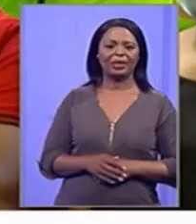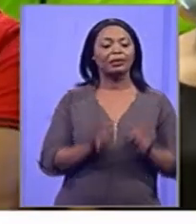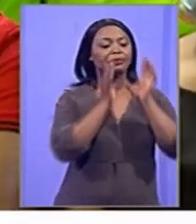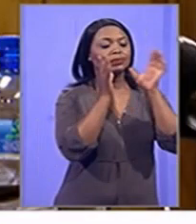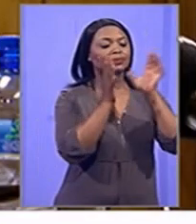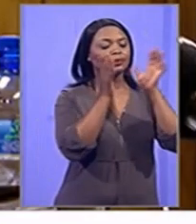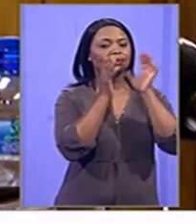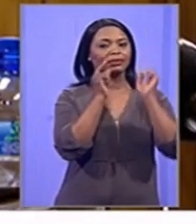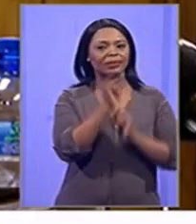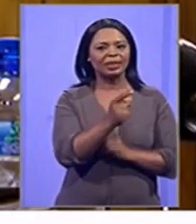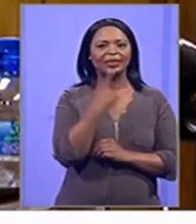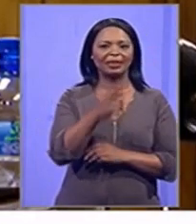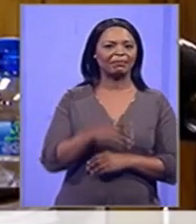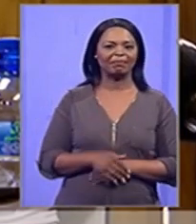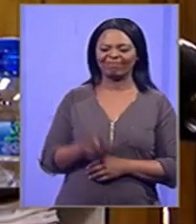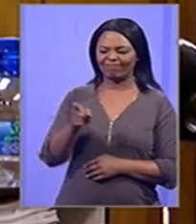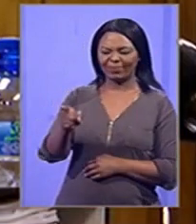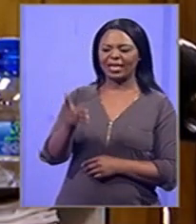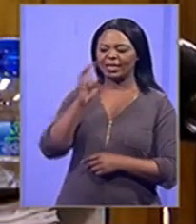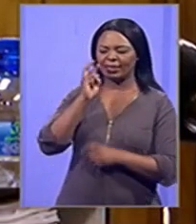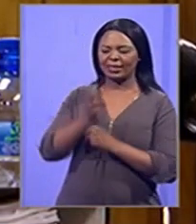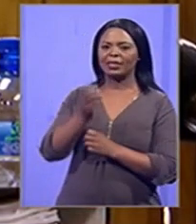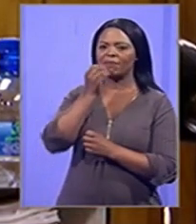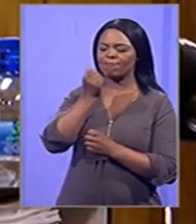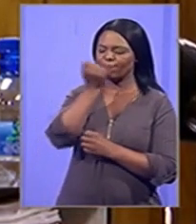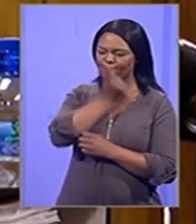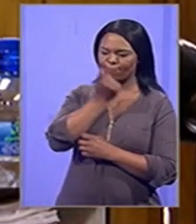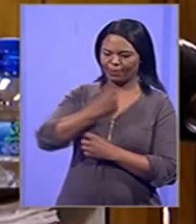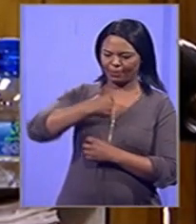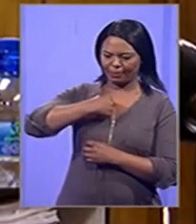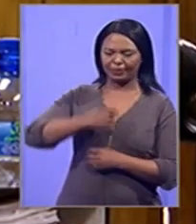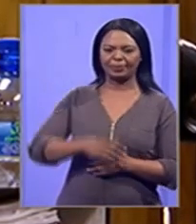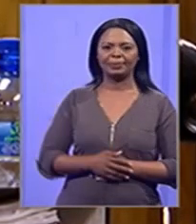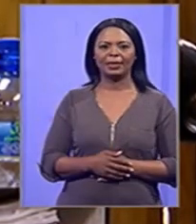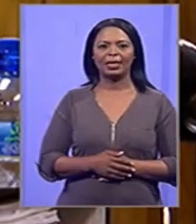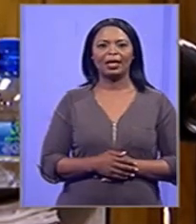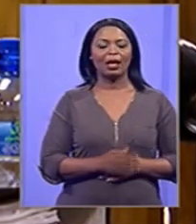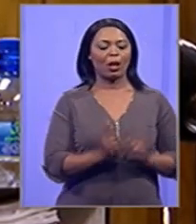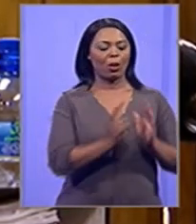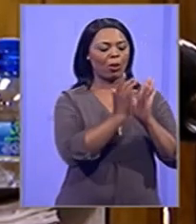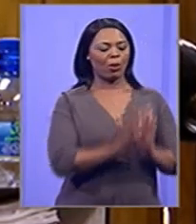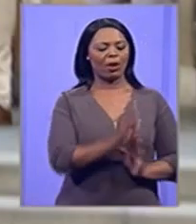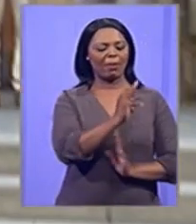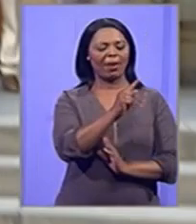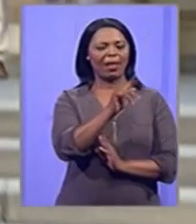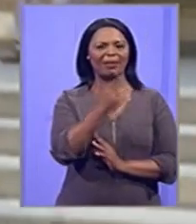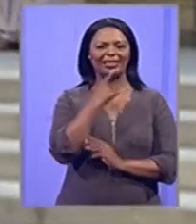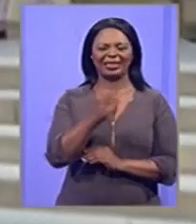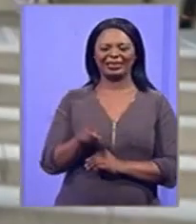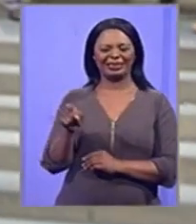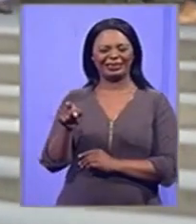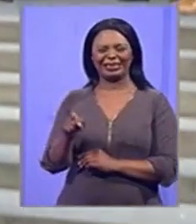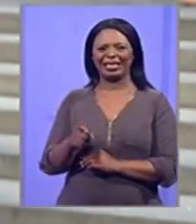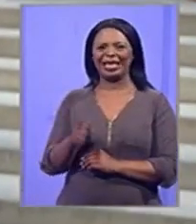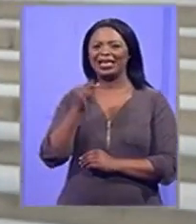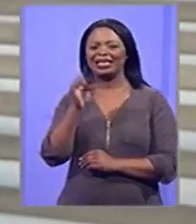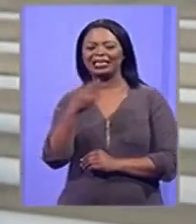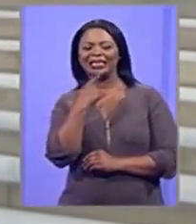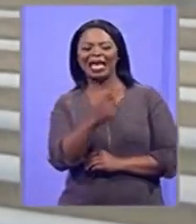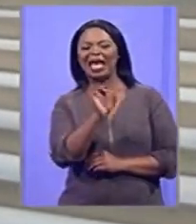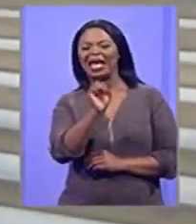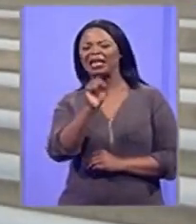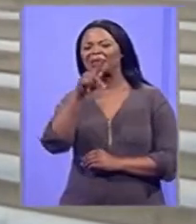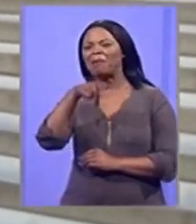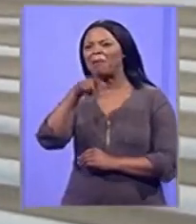nyaka go hlohlora Kunene. Baemedi ba semolao ba Malema ba ngangile ka la gore lentšu le la lefene le na le history e kgolo bjale ka ge le be le